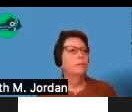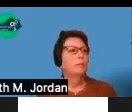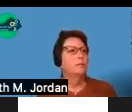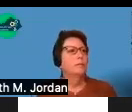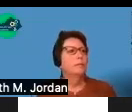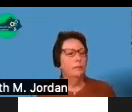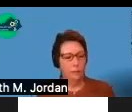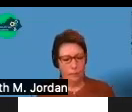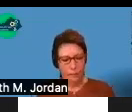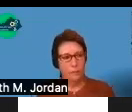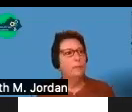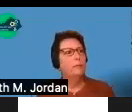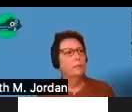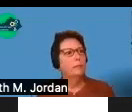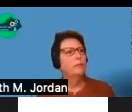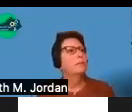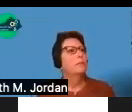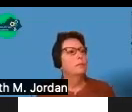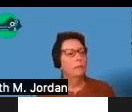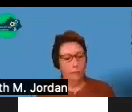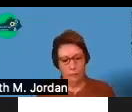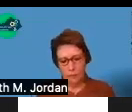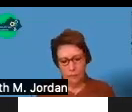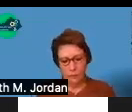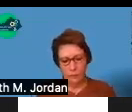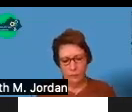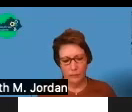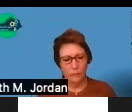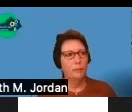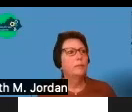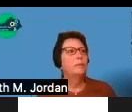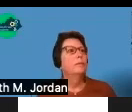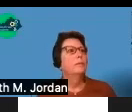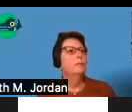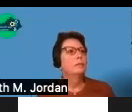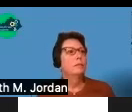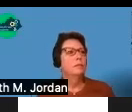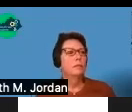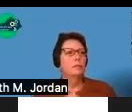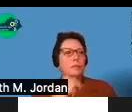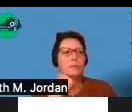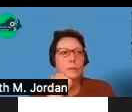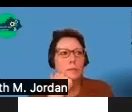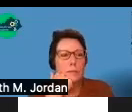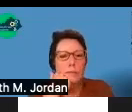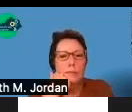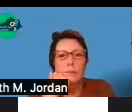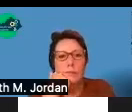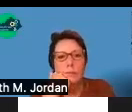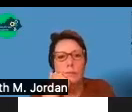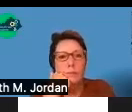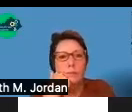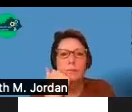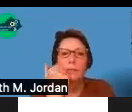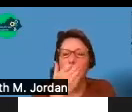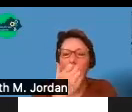really promote how we want to be seen differently in this new approach to working with families.